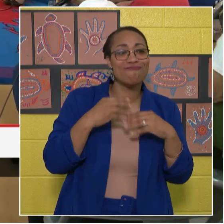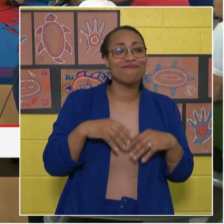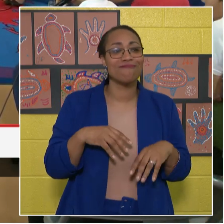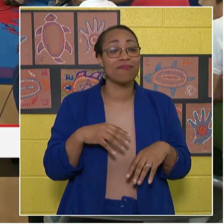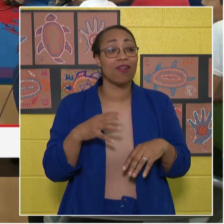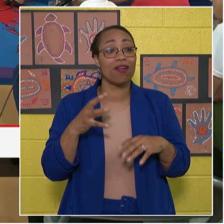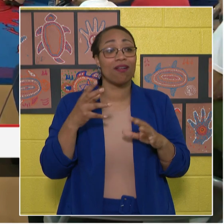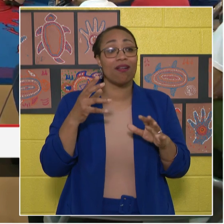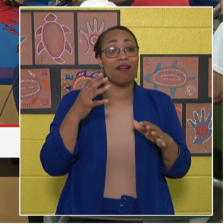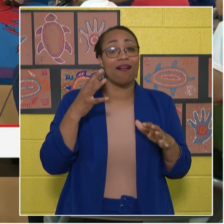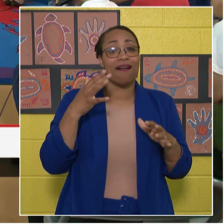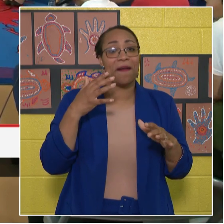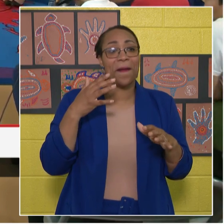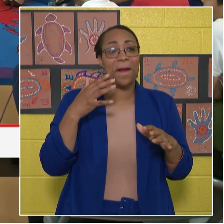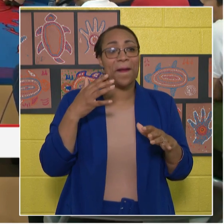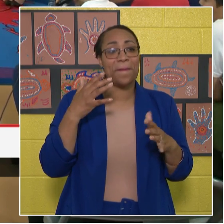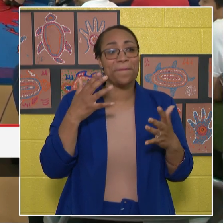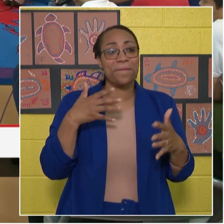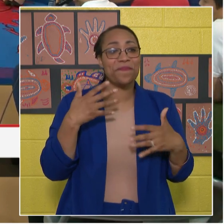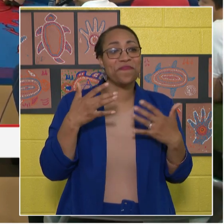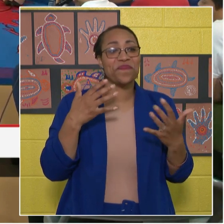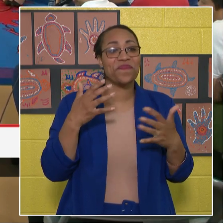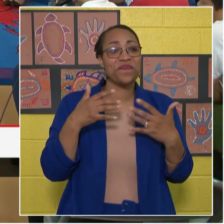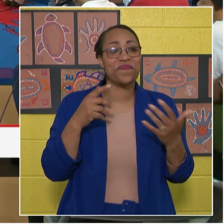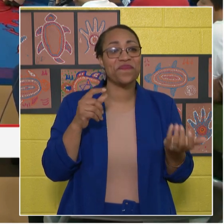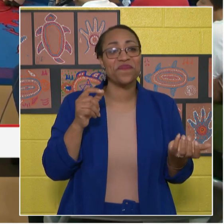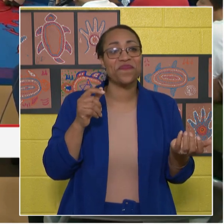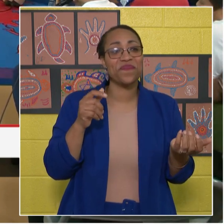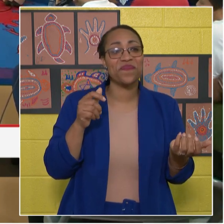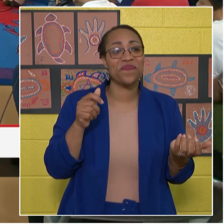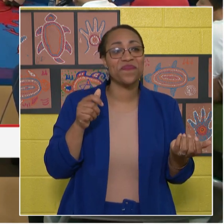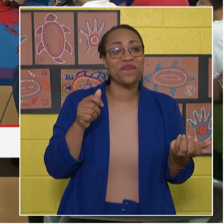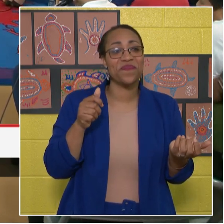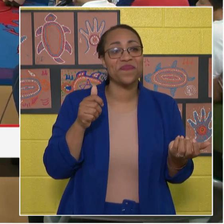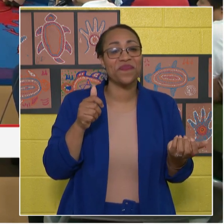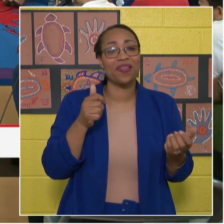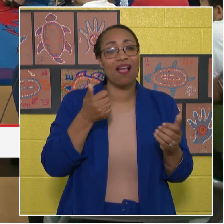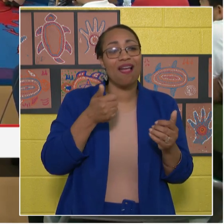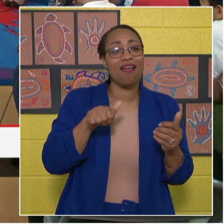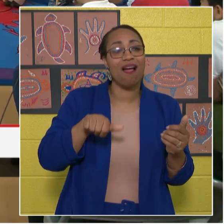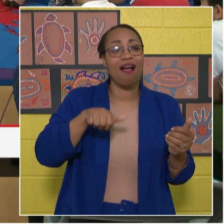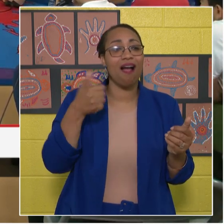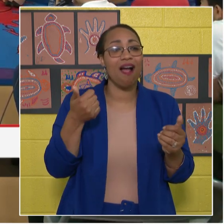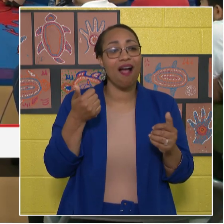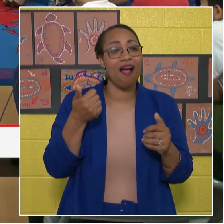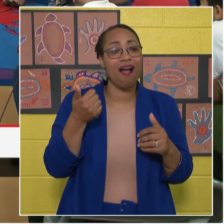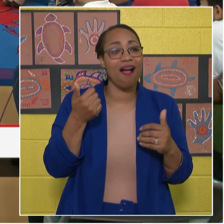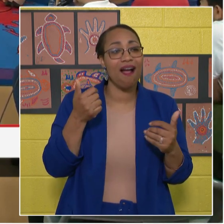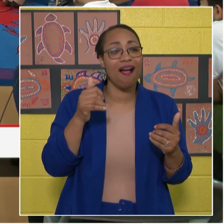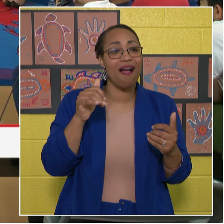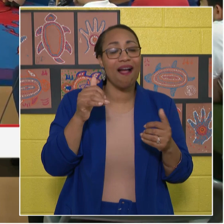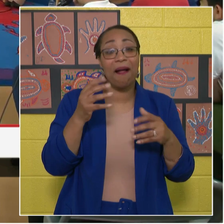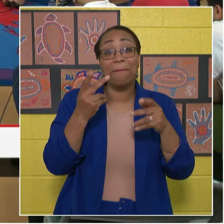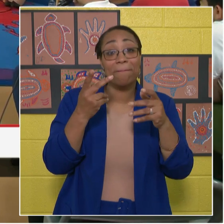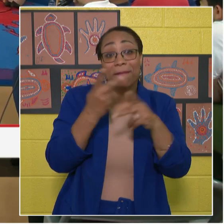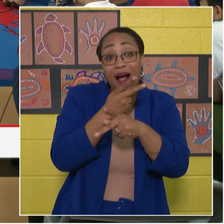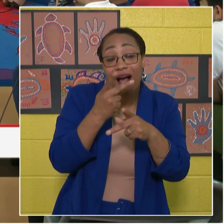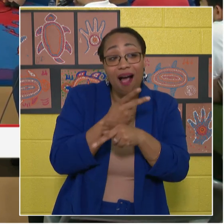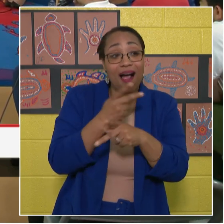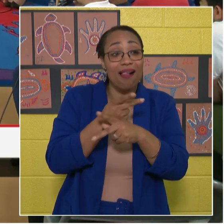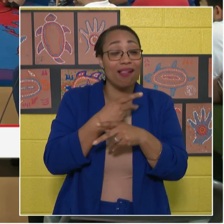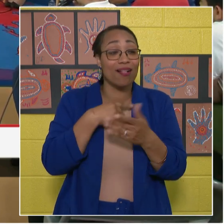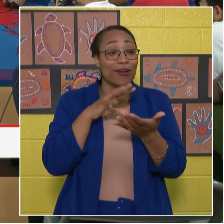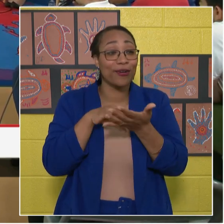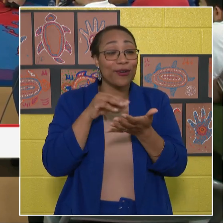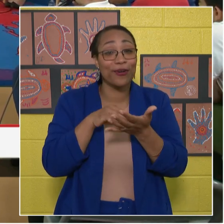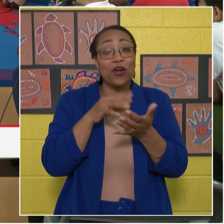like any types of experiments like learning math, it's really hard for us